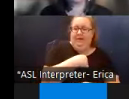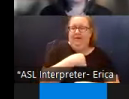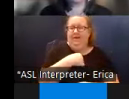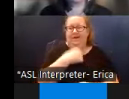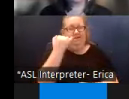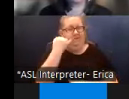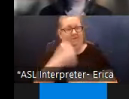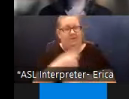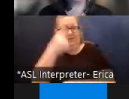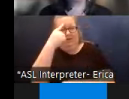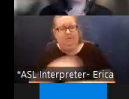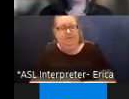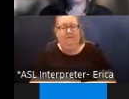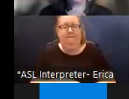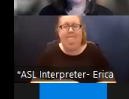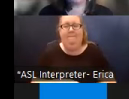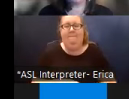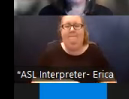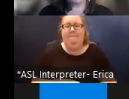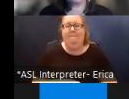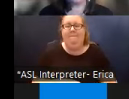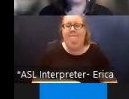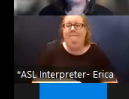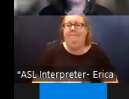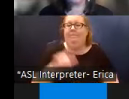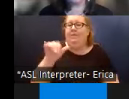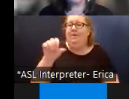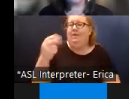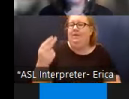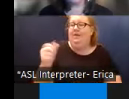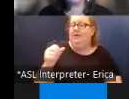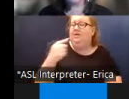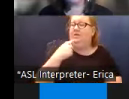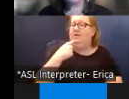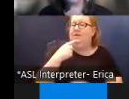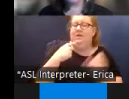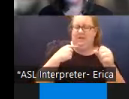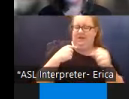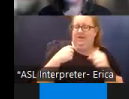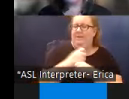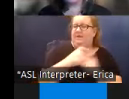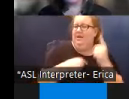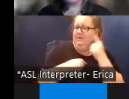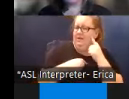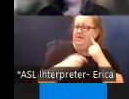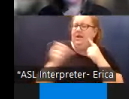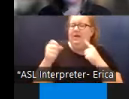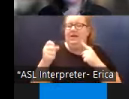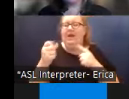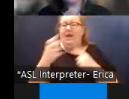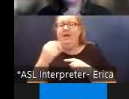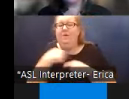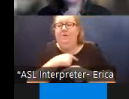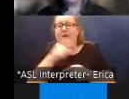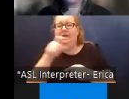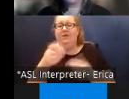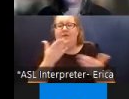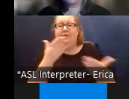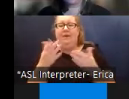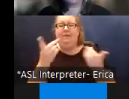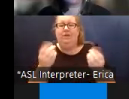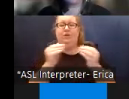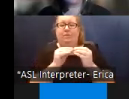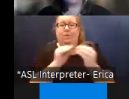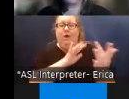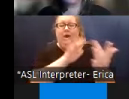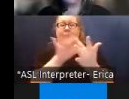sense. I also think it has to Makes a do lot of sense. a little bit more. We need to maybe do more outreach.